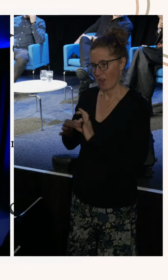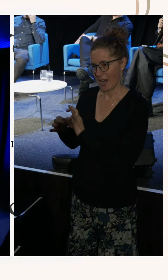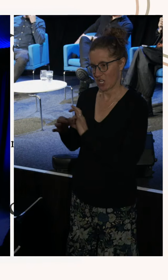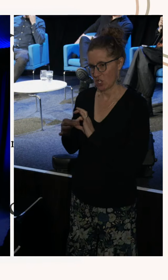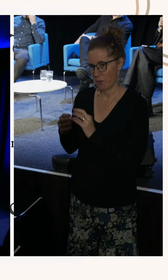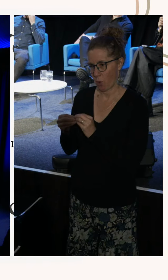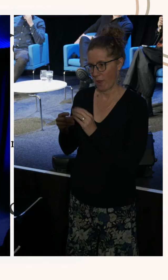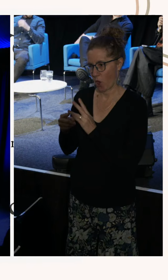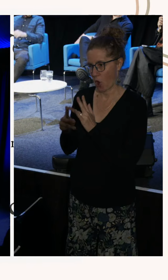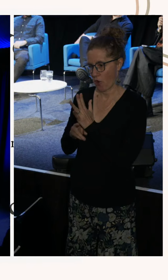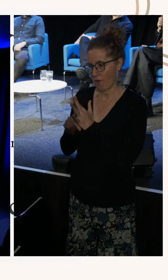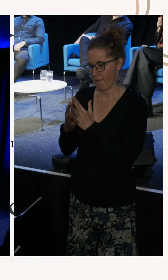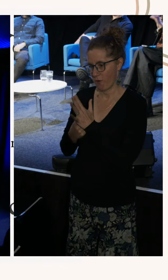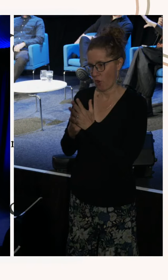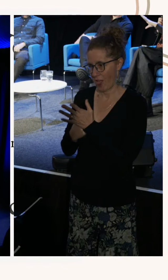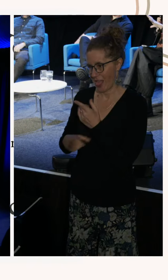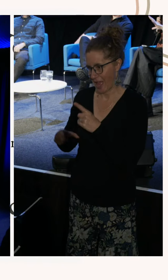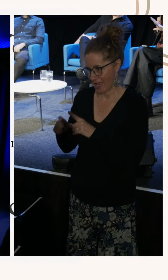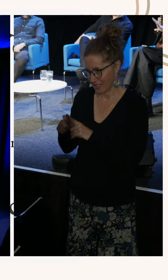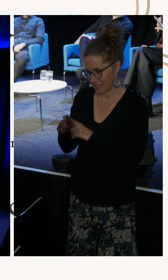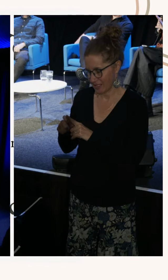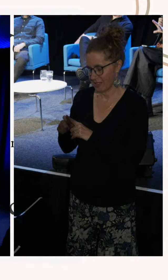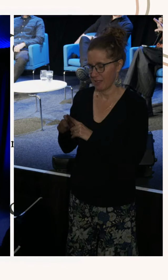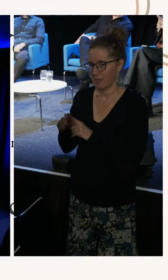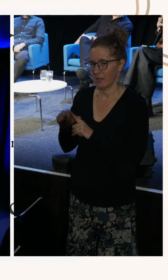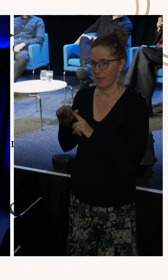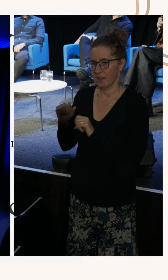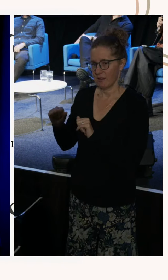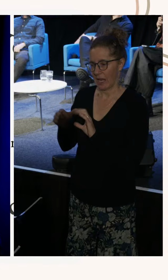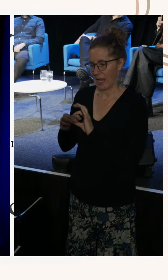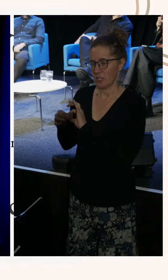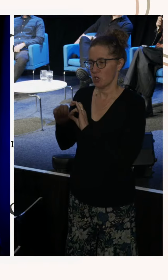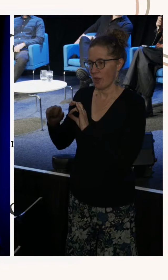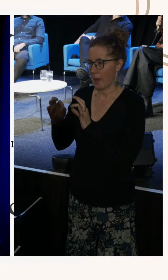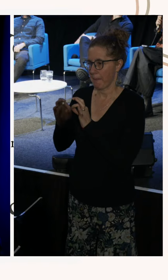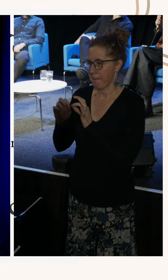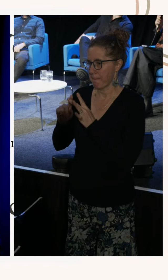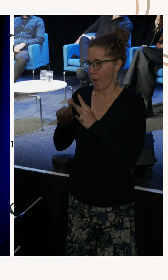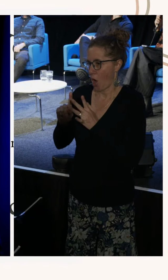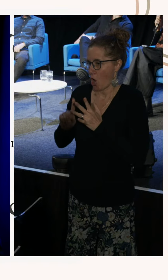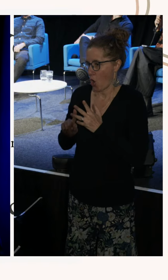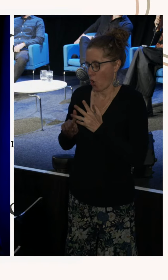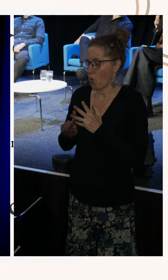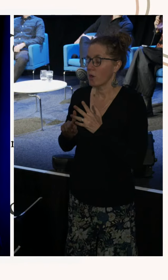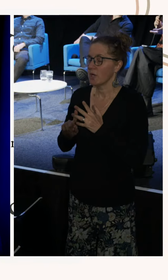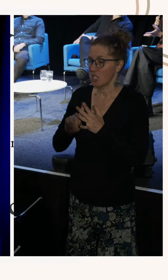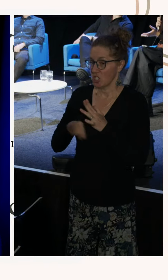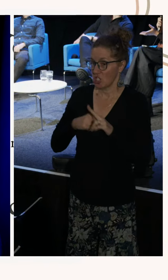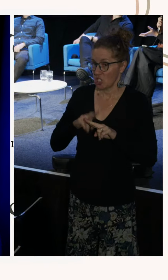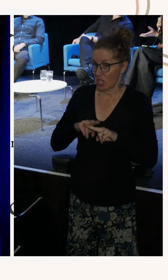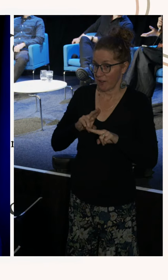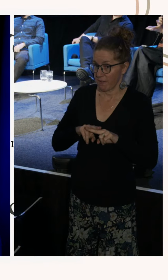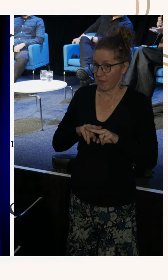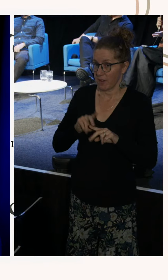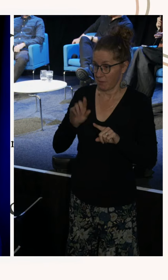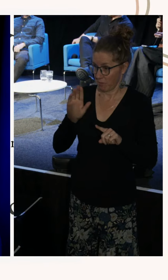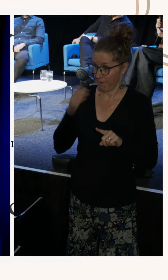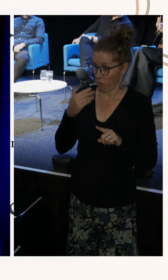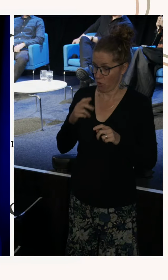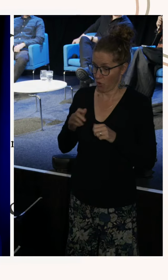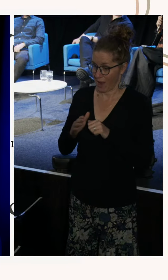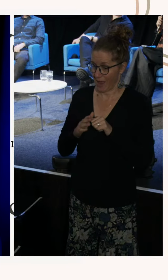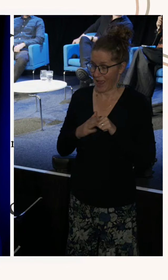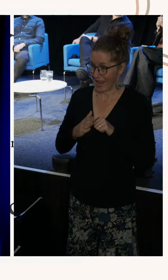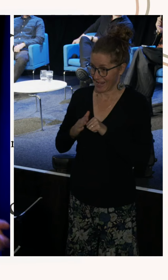Overland. The paratext to their bios is that Jeff is a former editor of